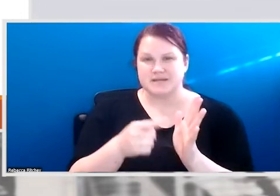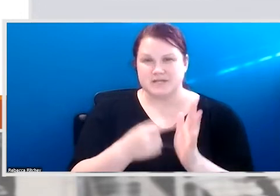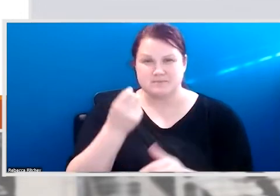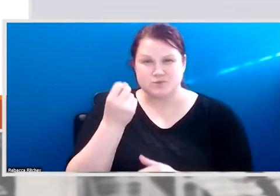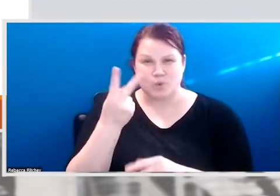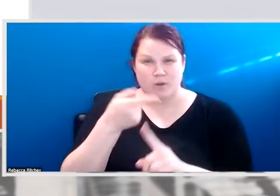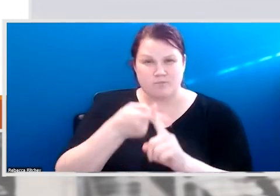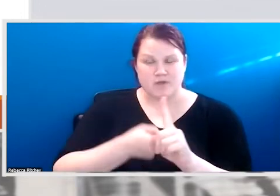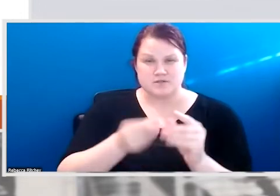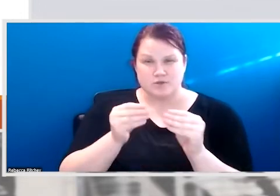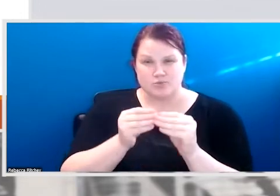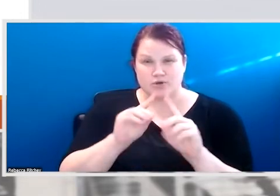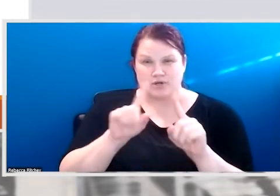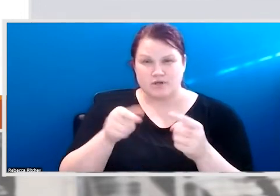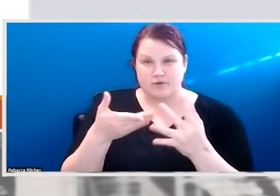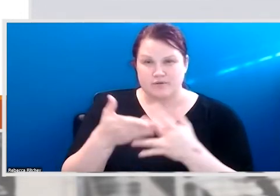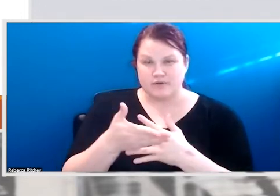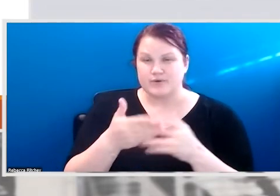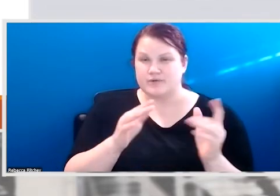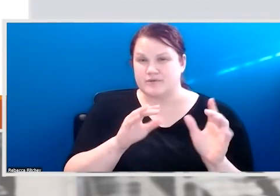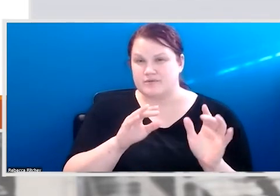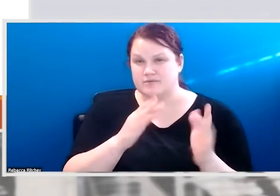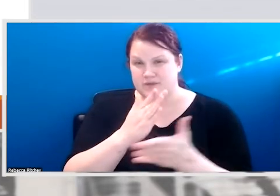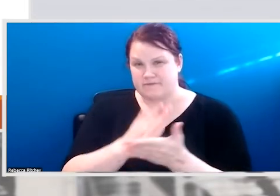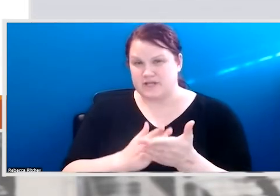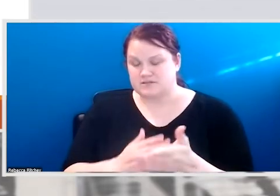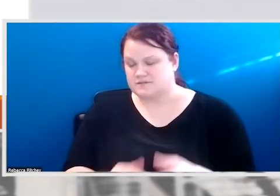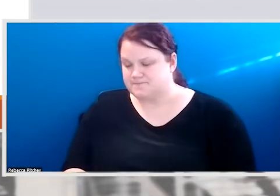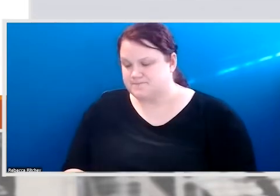more to get through that phase.